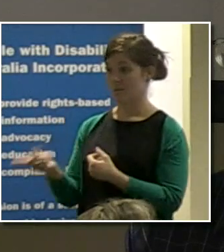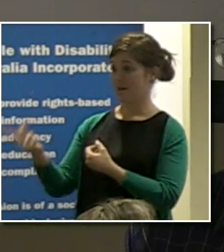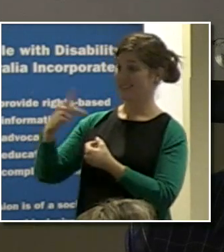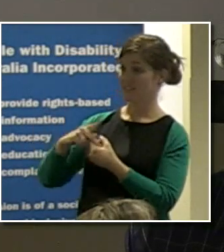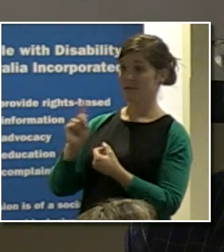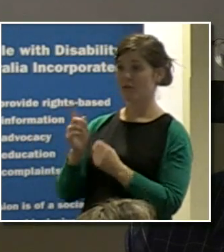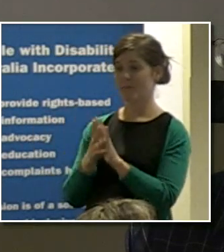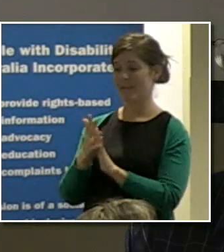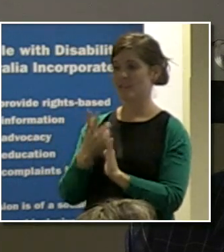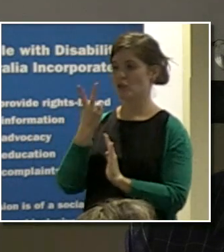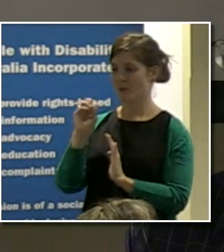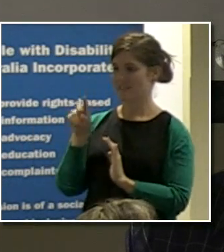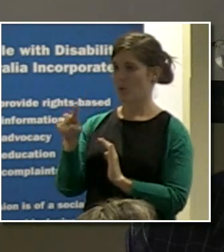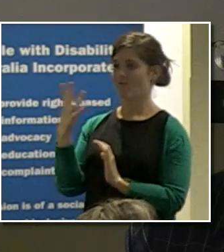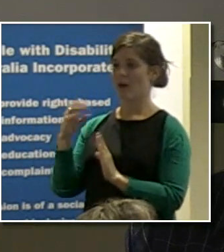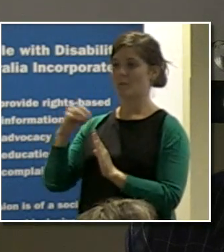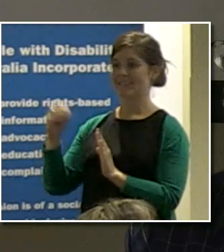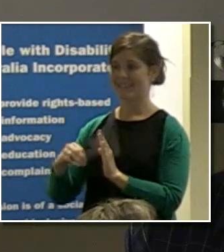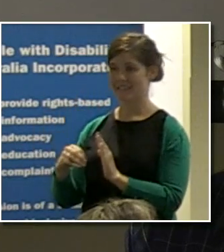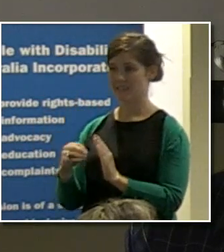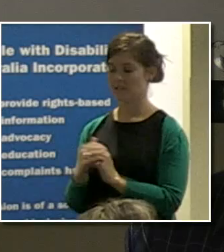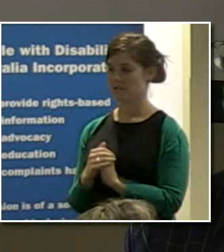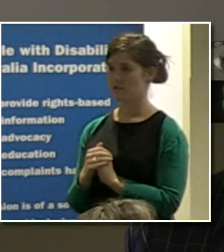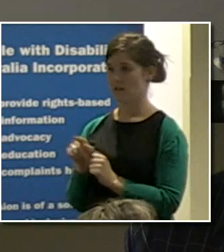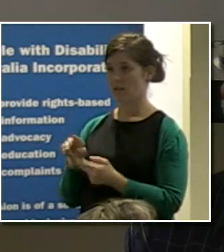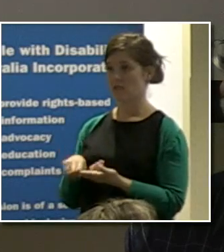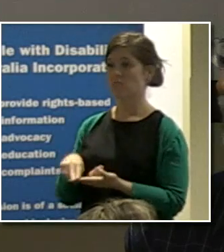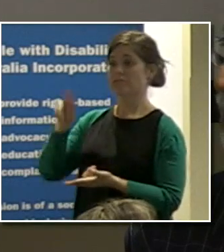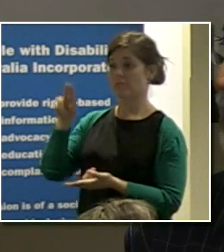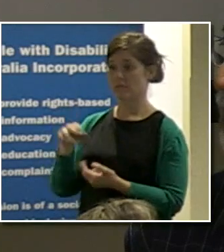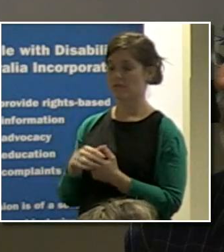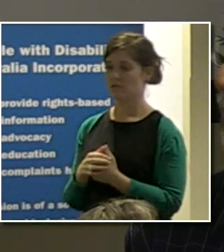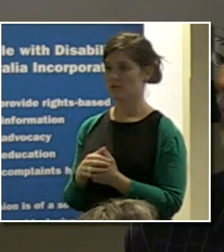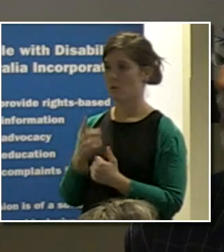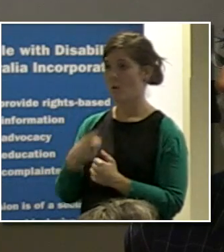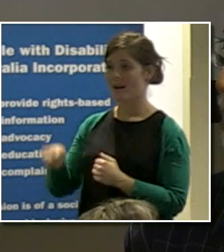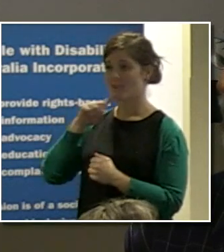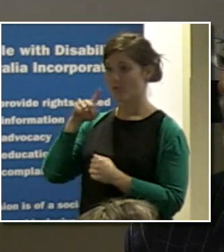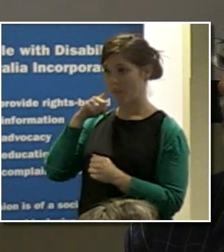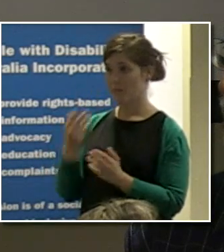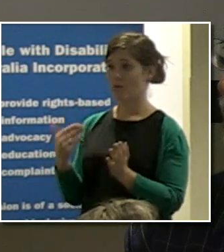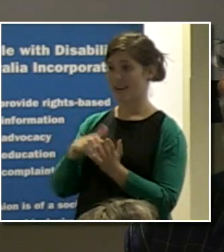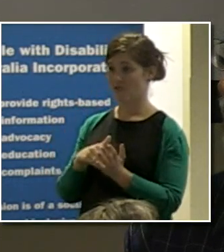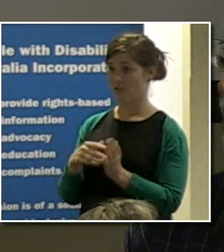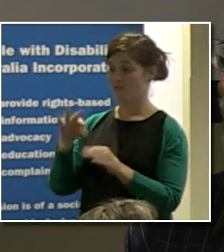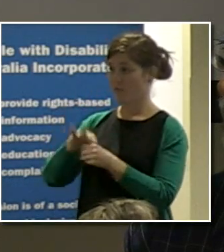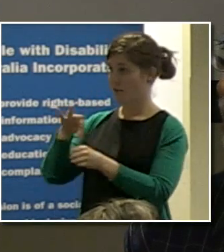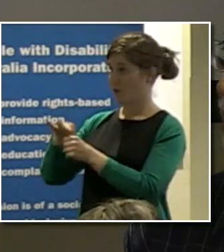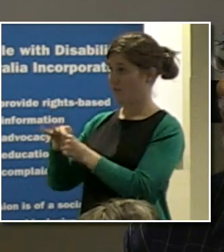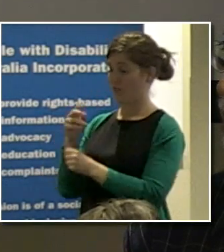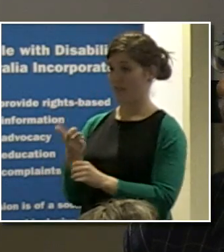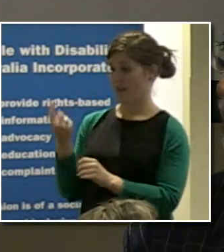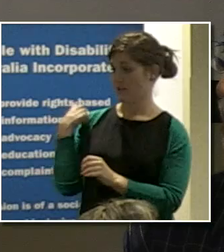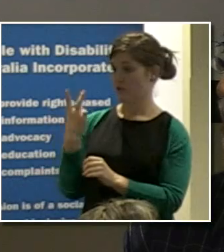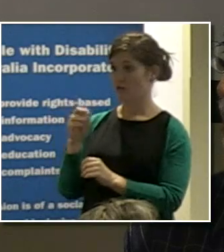of 20.5%, an increase in the 100 people who voted in 2014 and